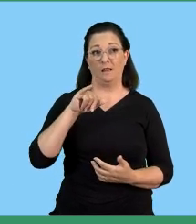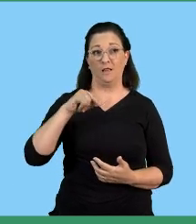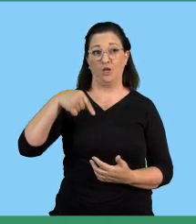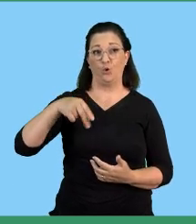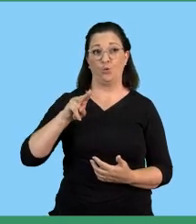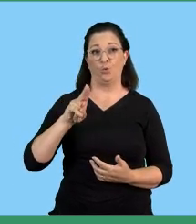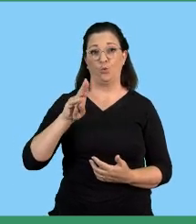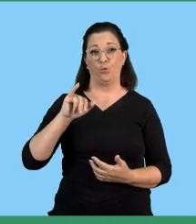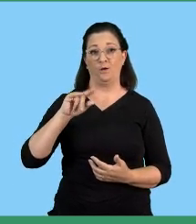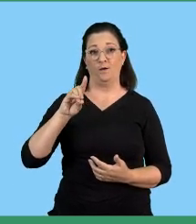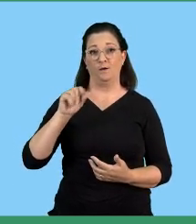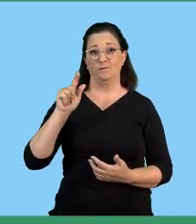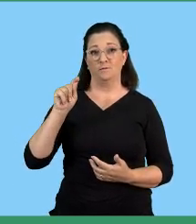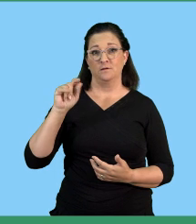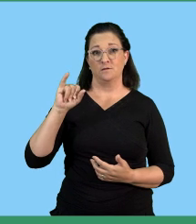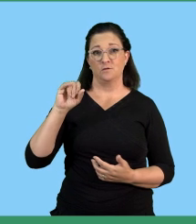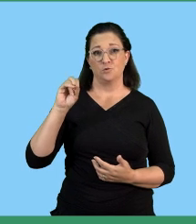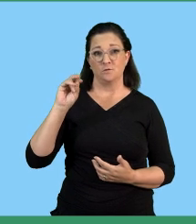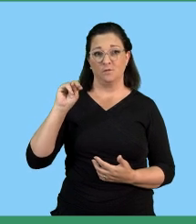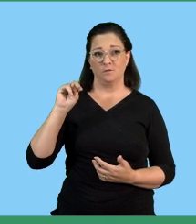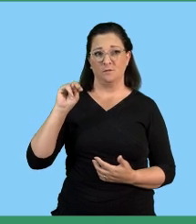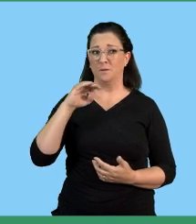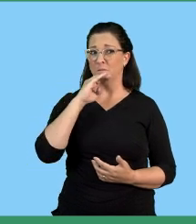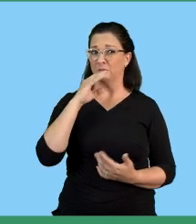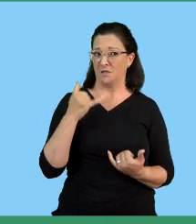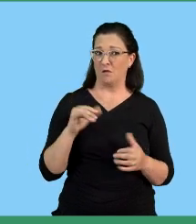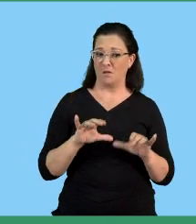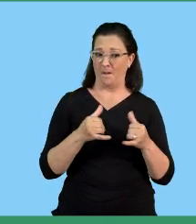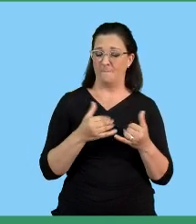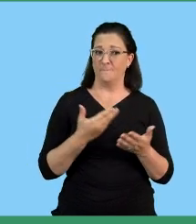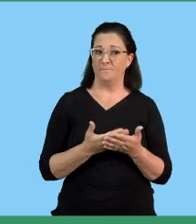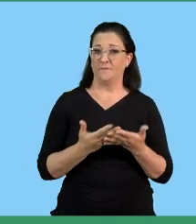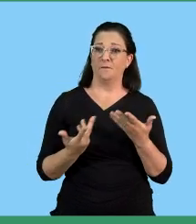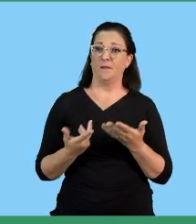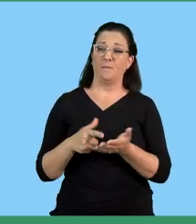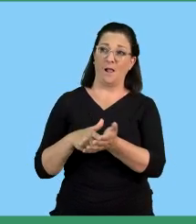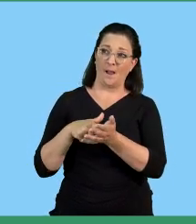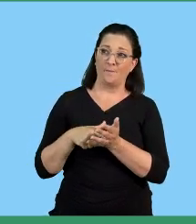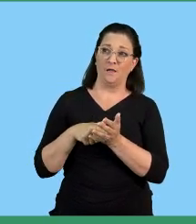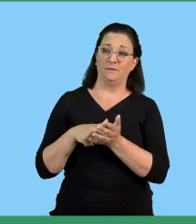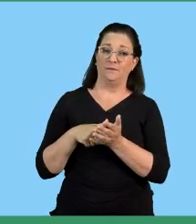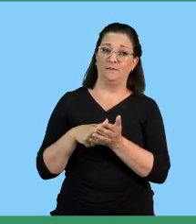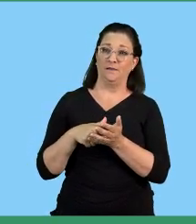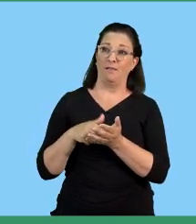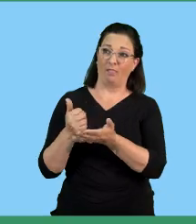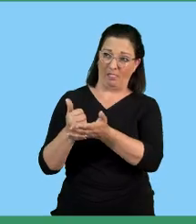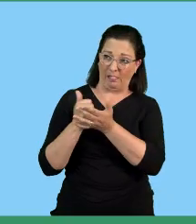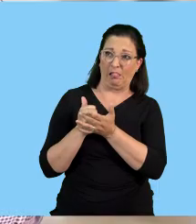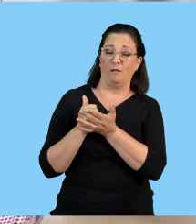about. Companies in financial difficulty may apply for business rescue to avoid